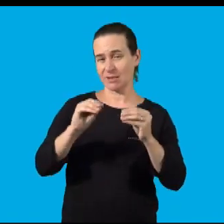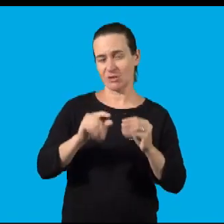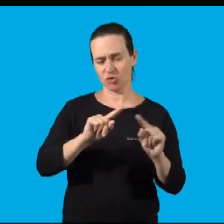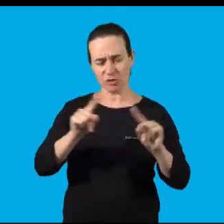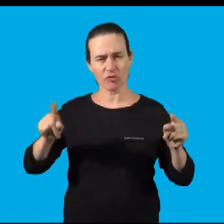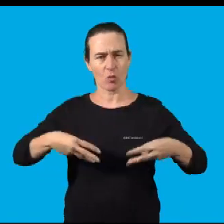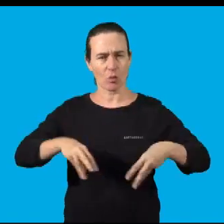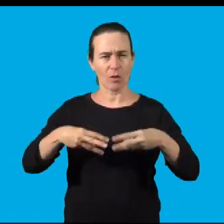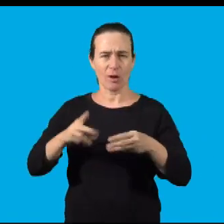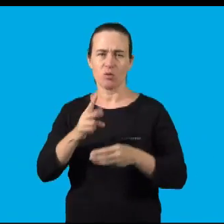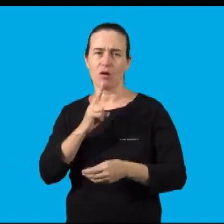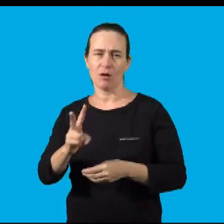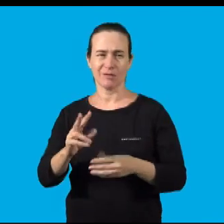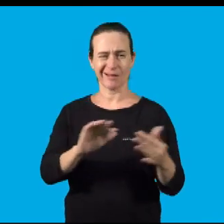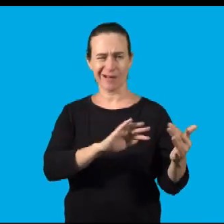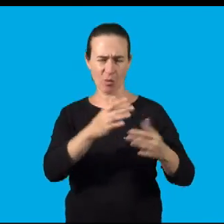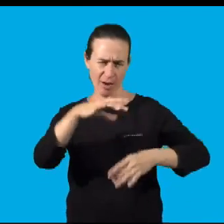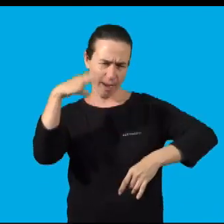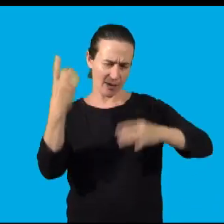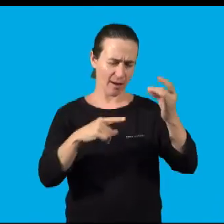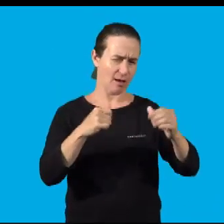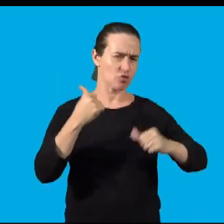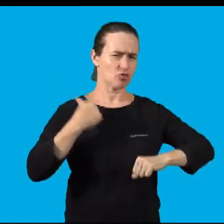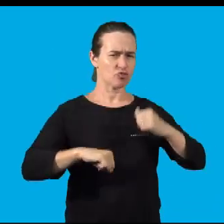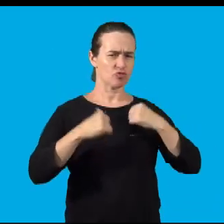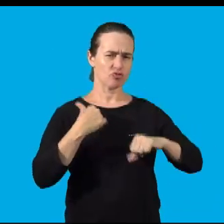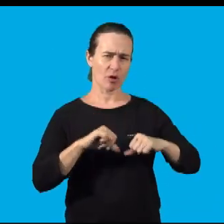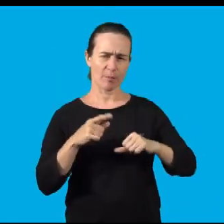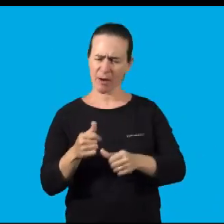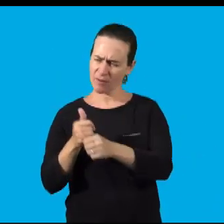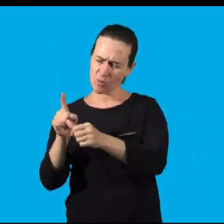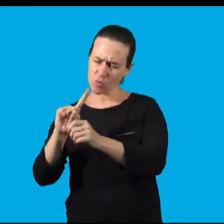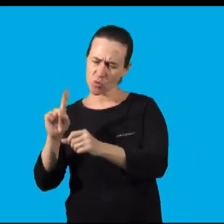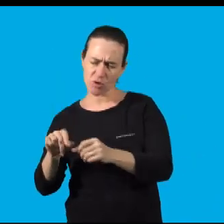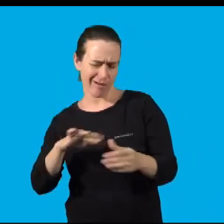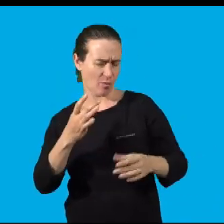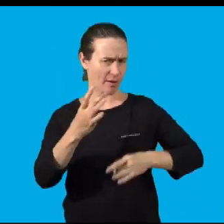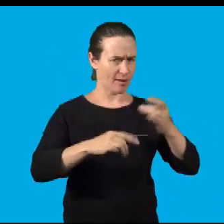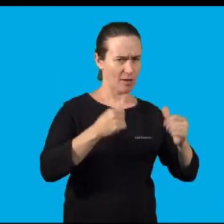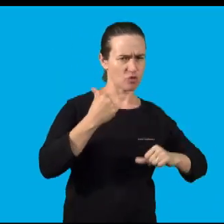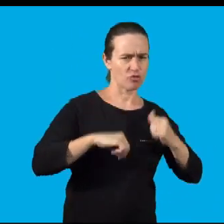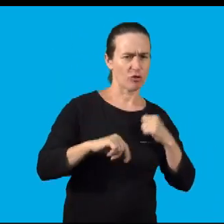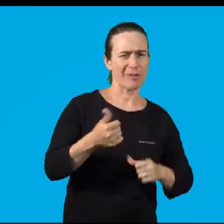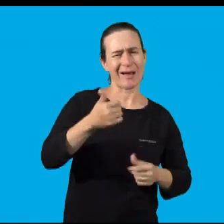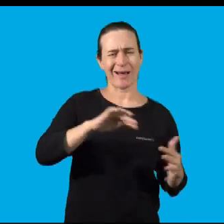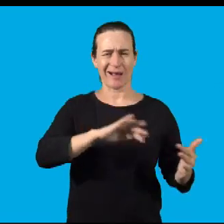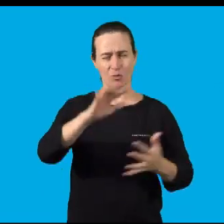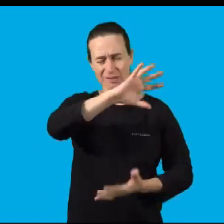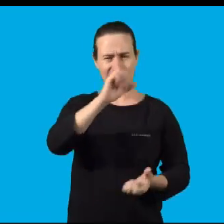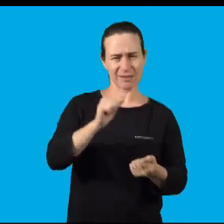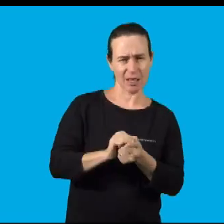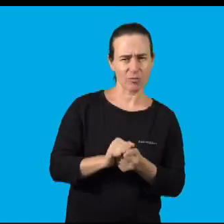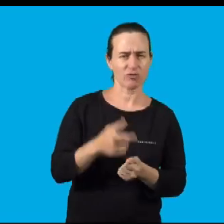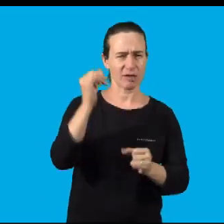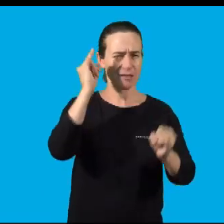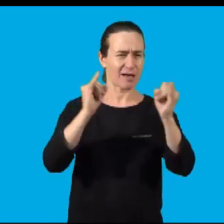be taught answering techniques, how to analyze a drama according to a question, how to summarize the main ideas